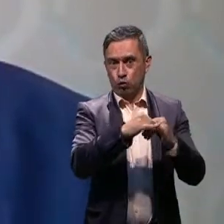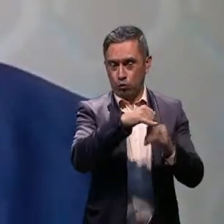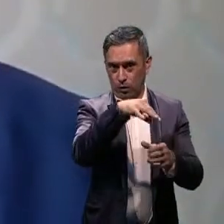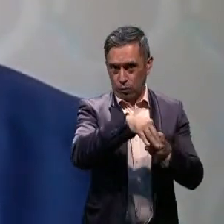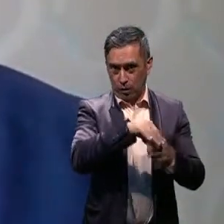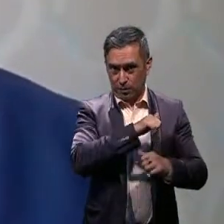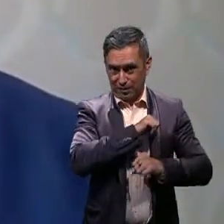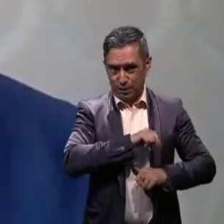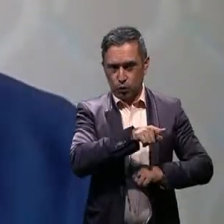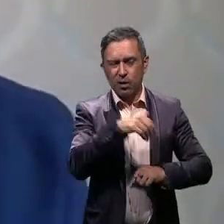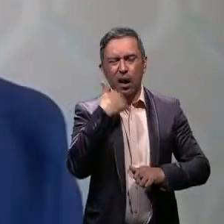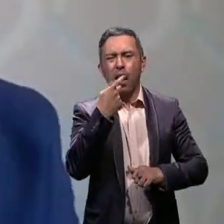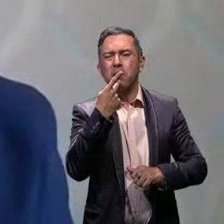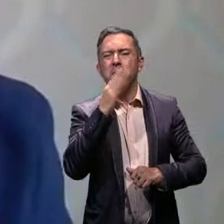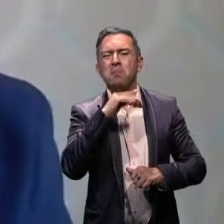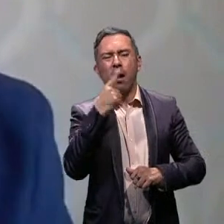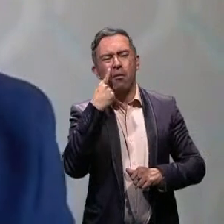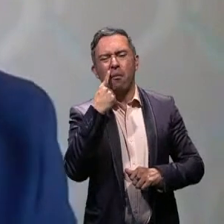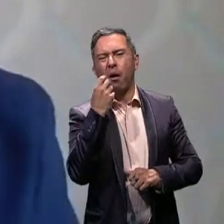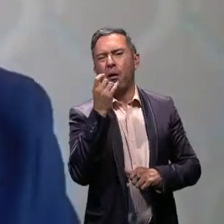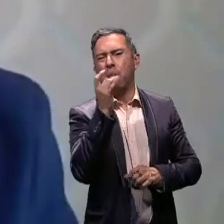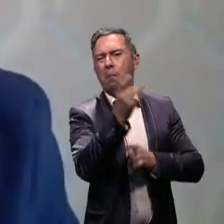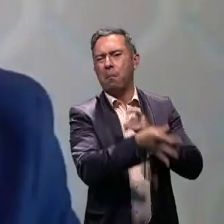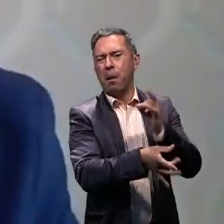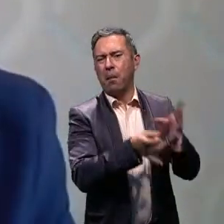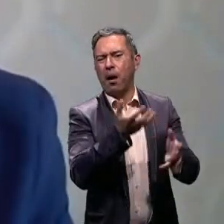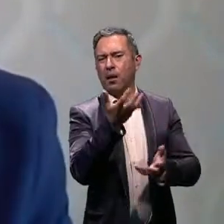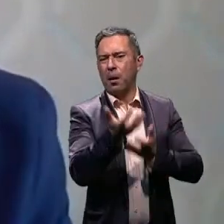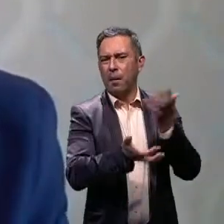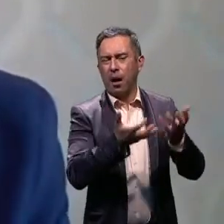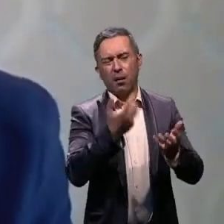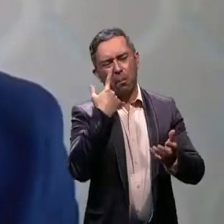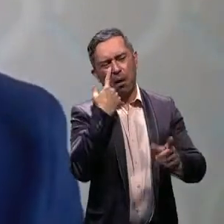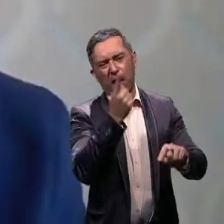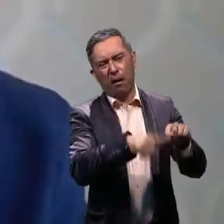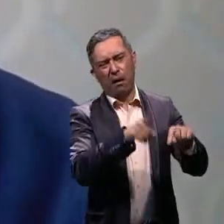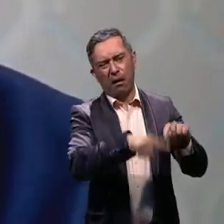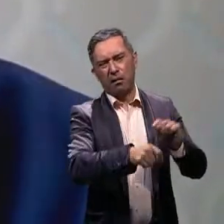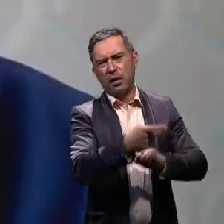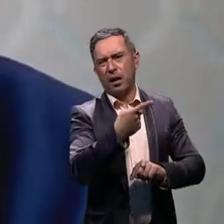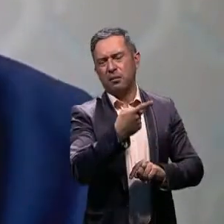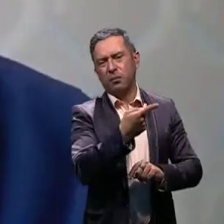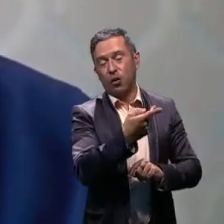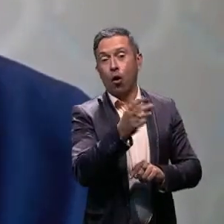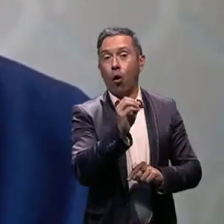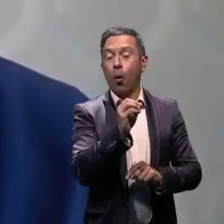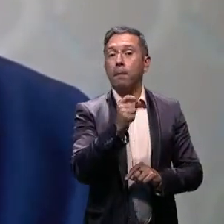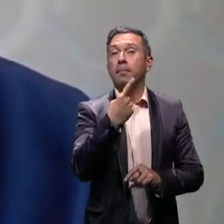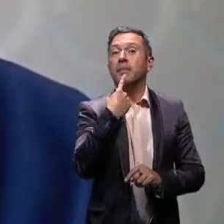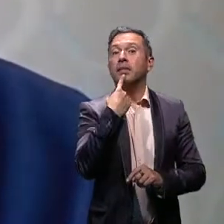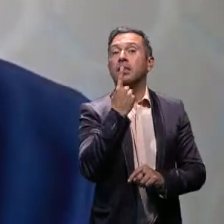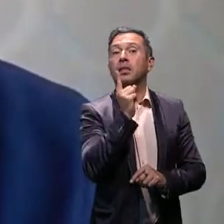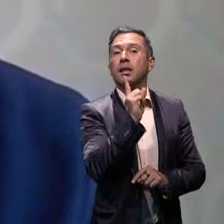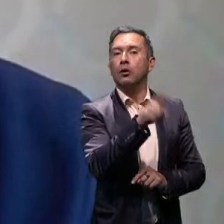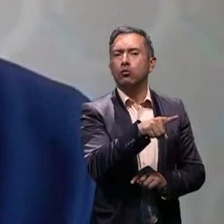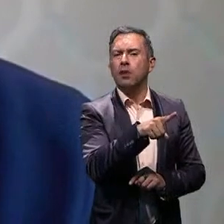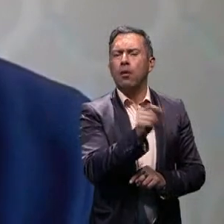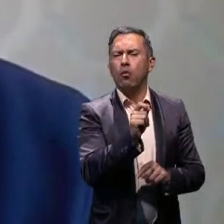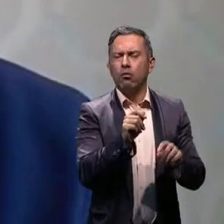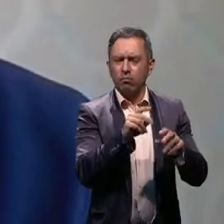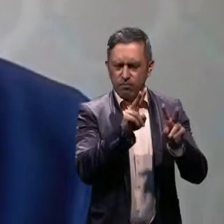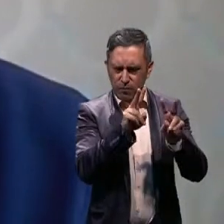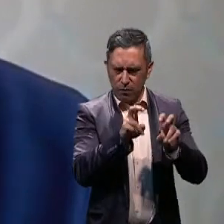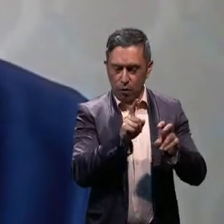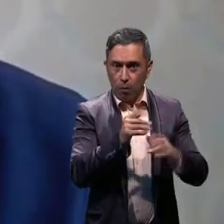Since they are aimed to disqualify the electoral body, or because these complaints